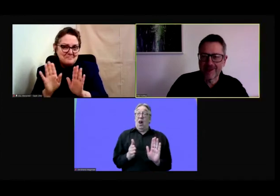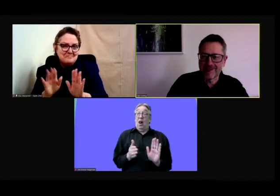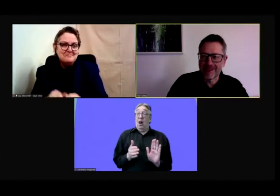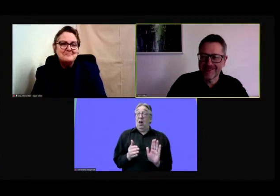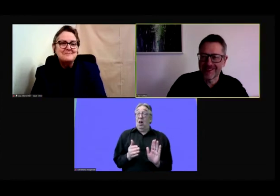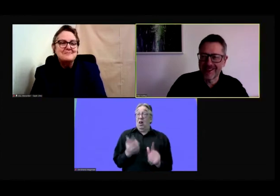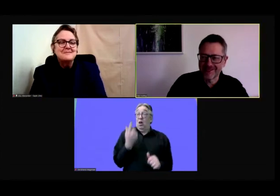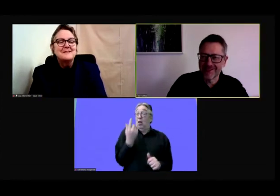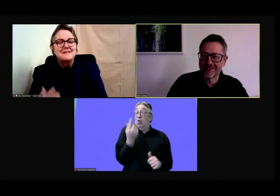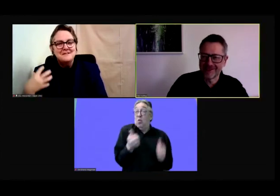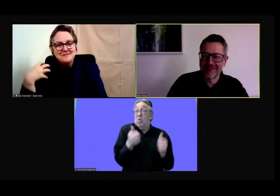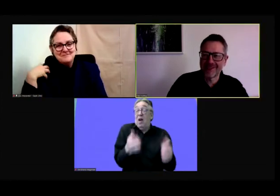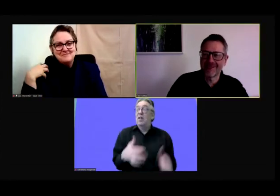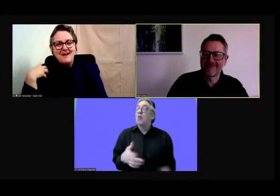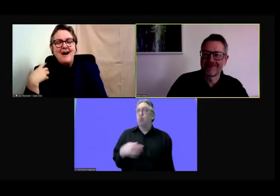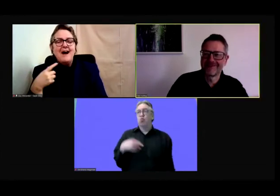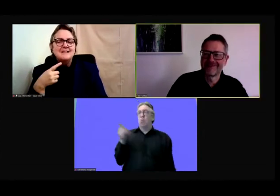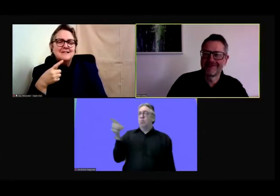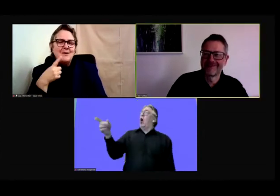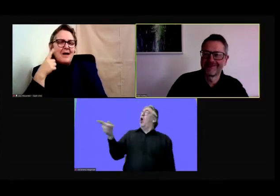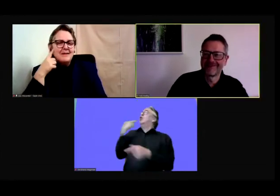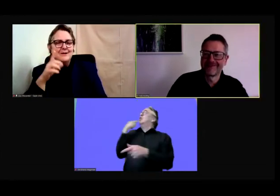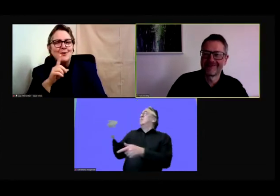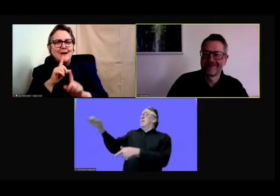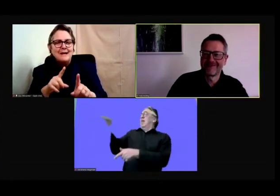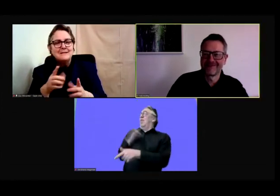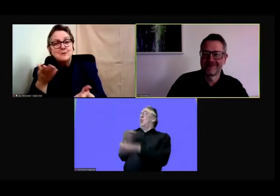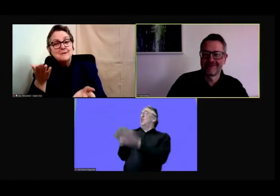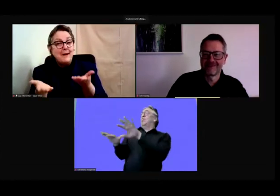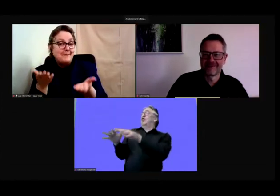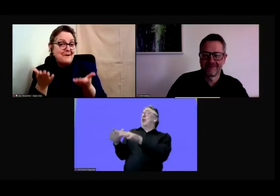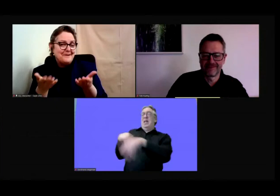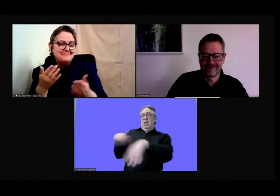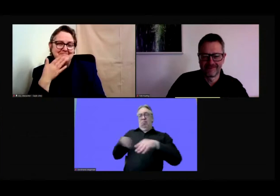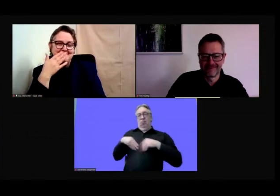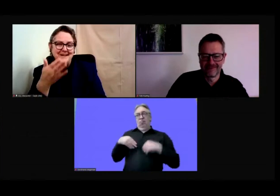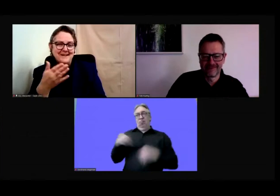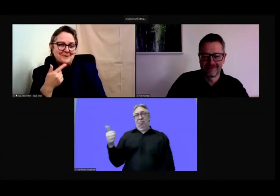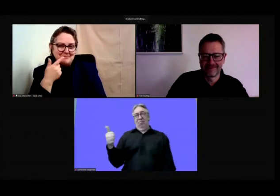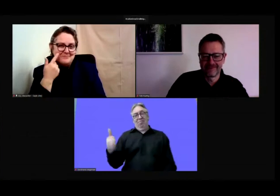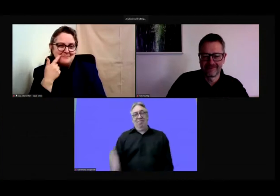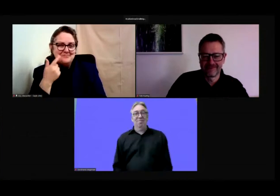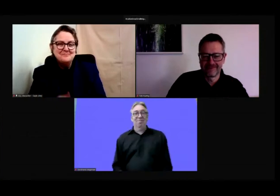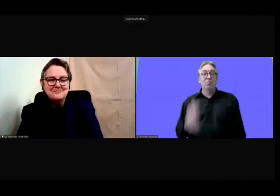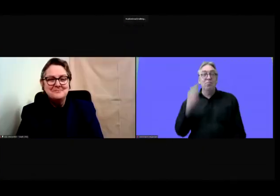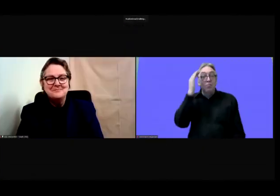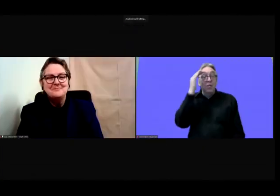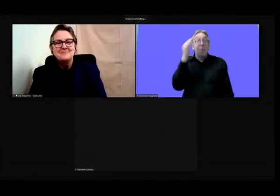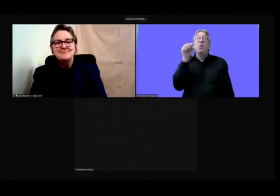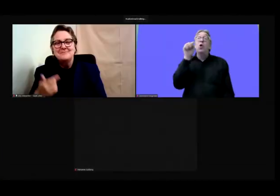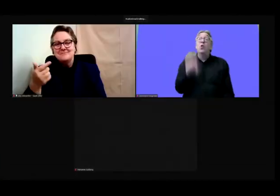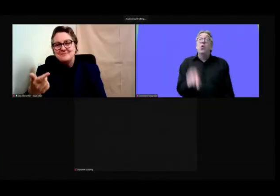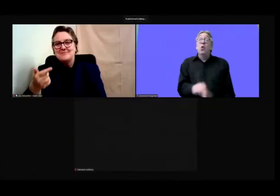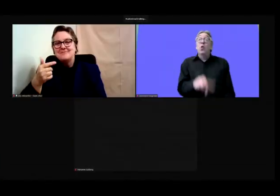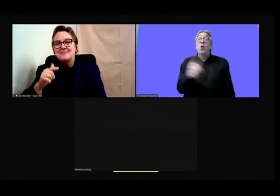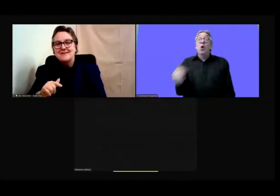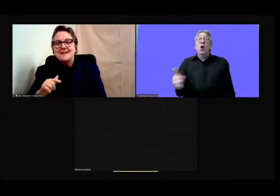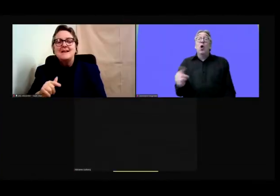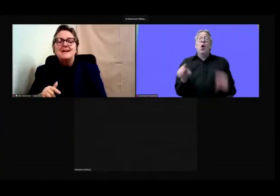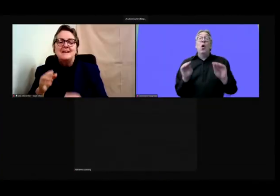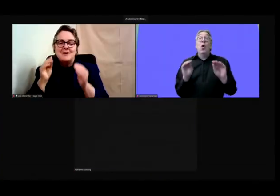Yeah, I take your maybe as an answer. Okay. Thank you. Okay, thank you. I now give the floor to Professor